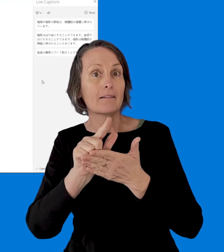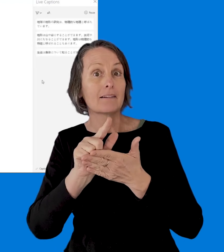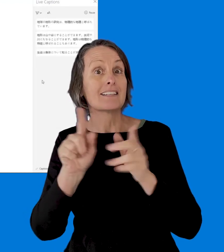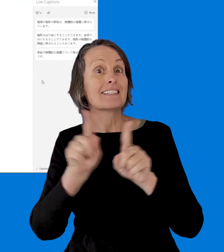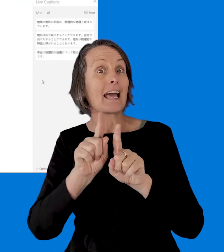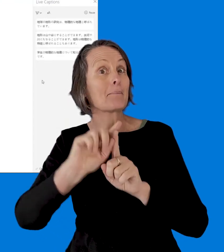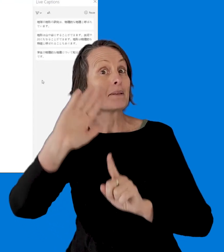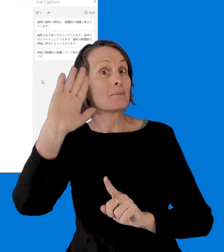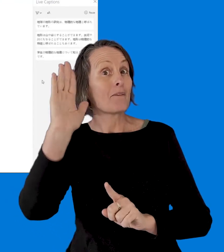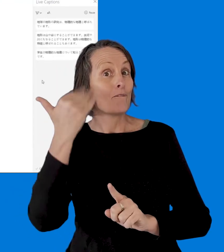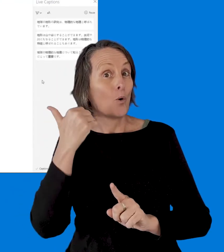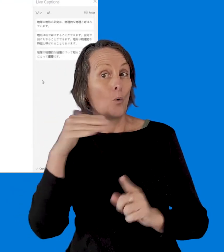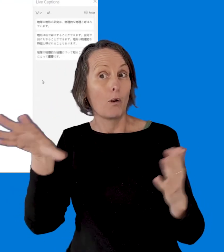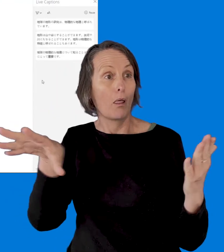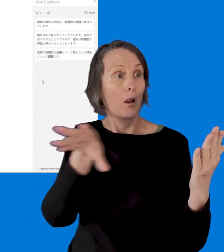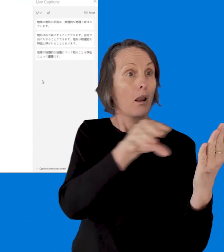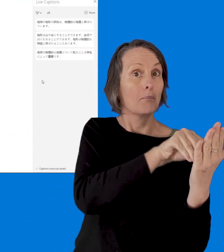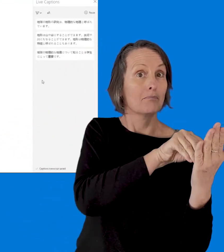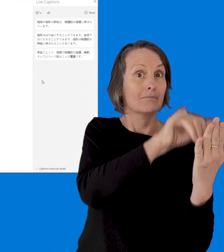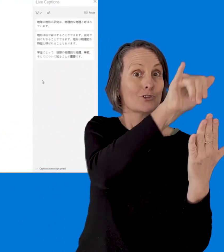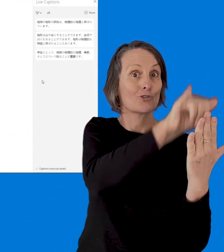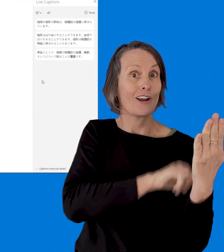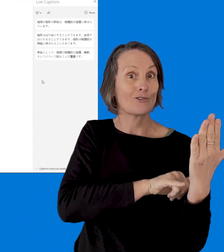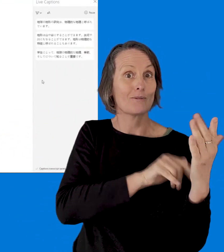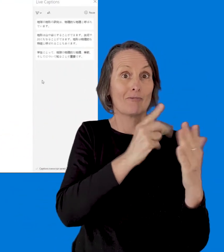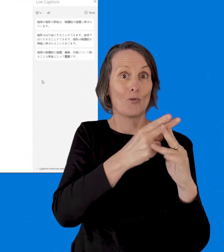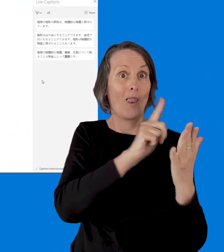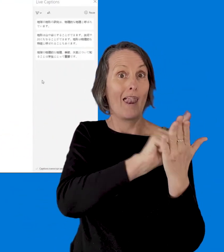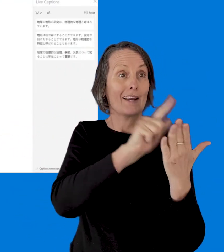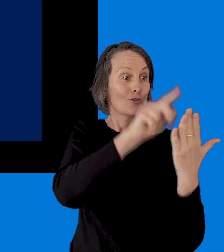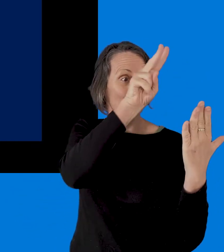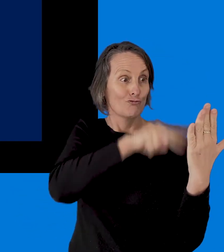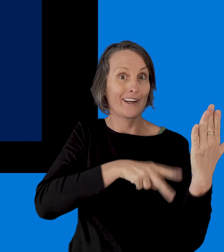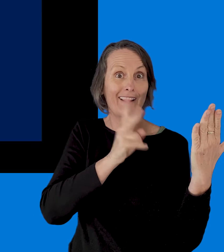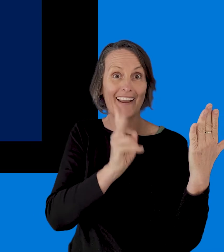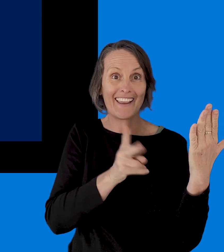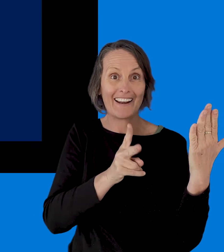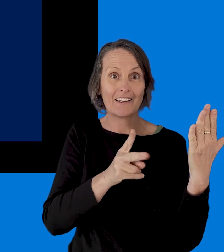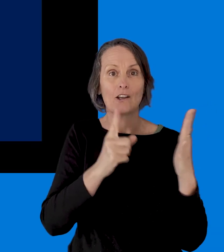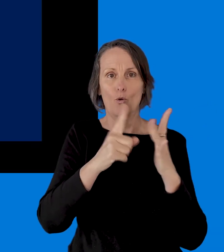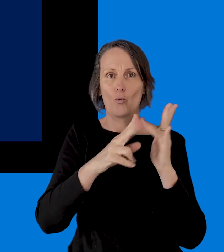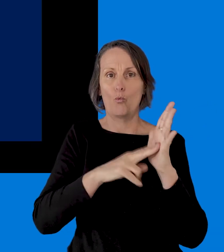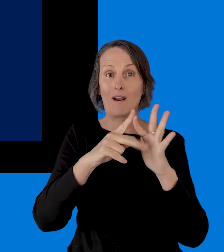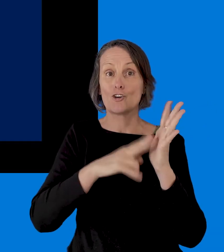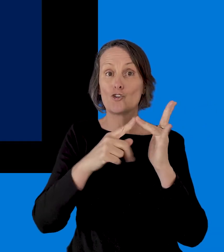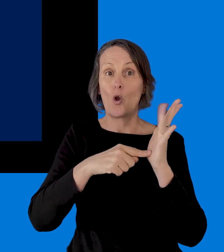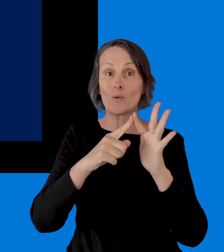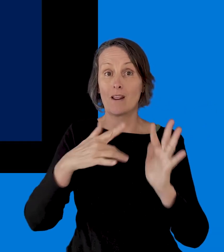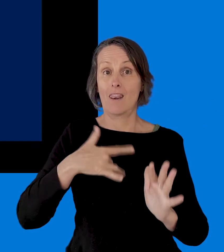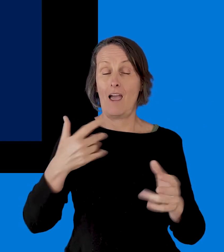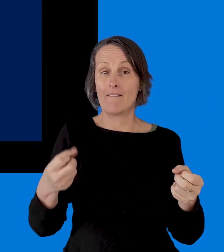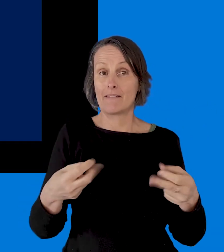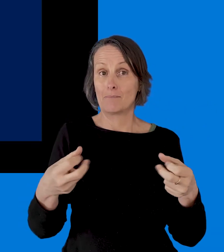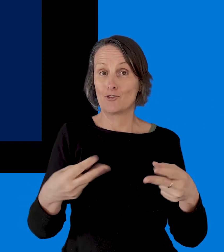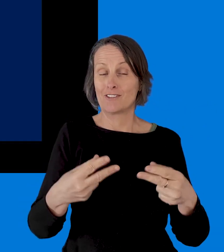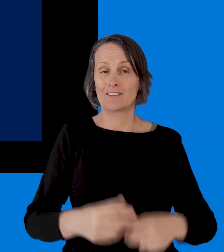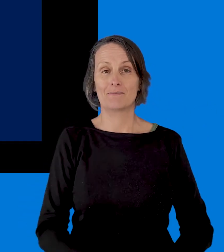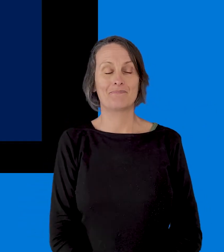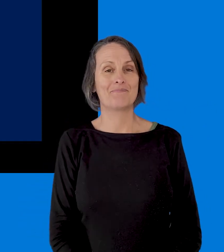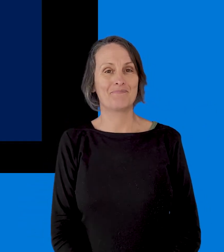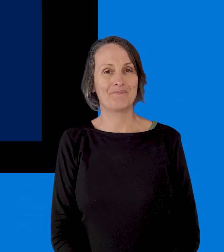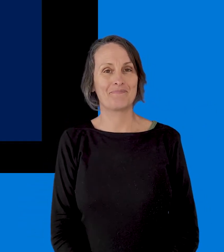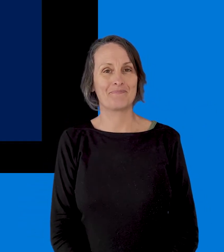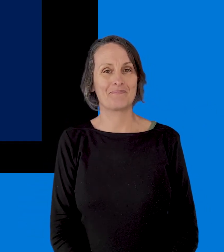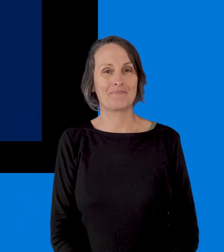into the transcripts. So this is OneNote Live Captions. So I want to talk about